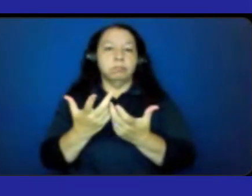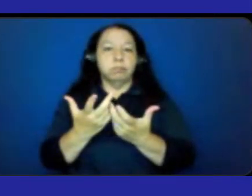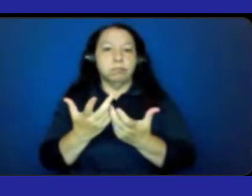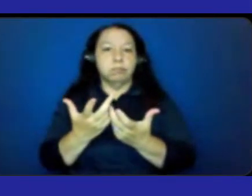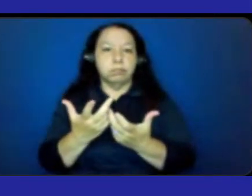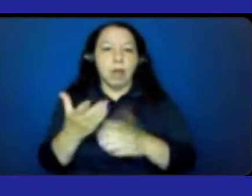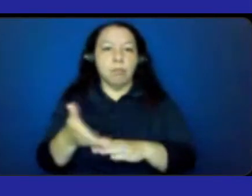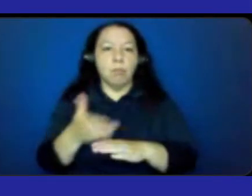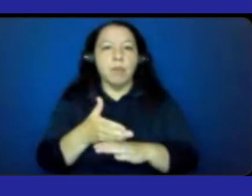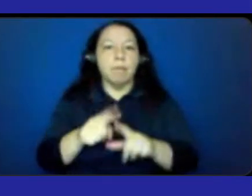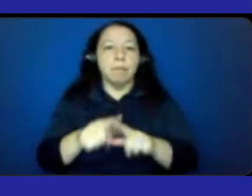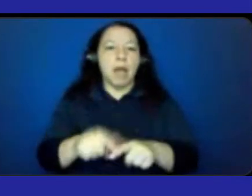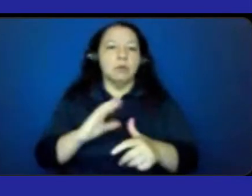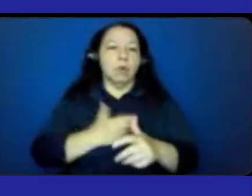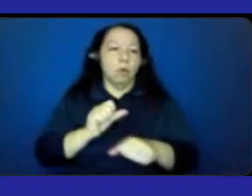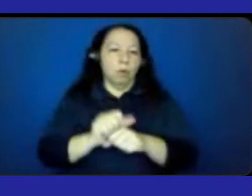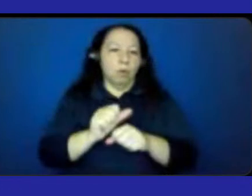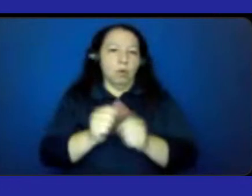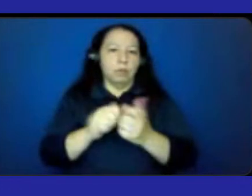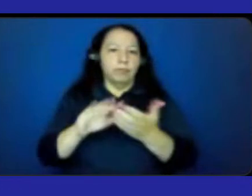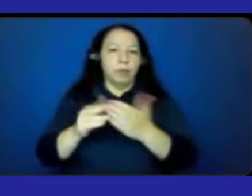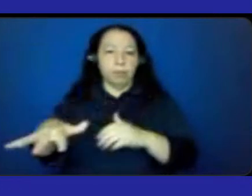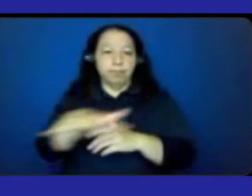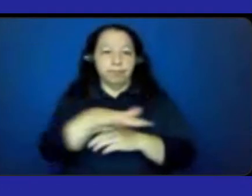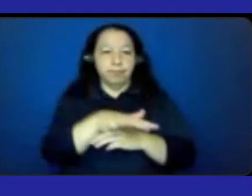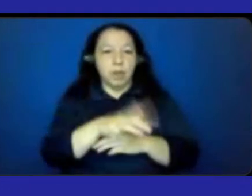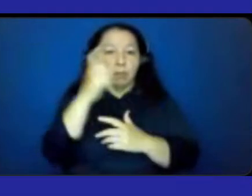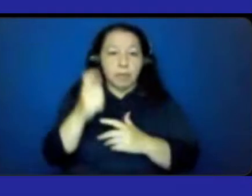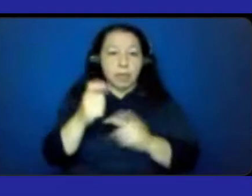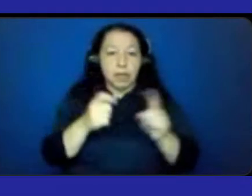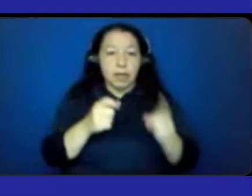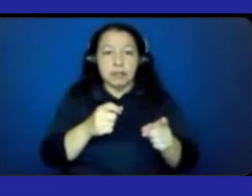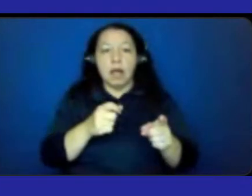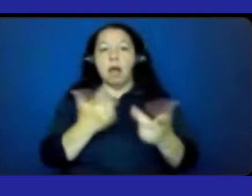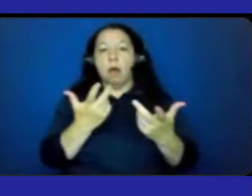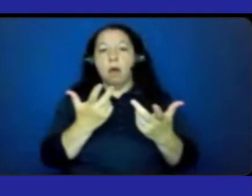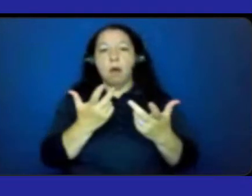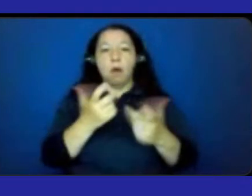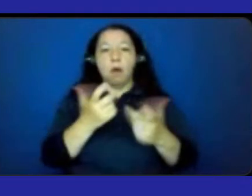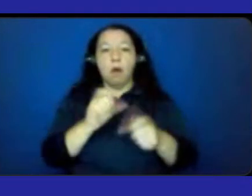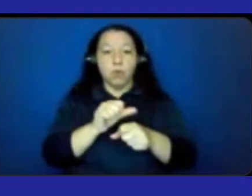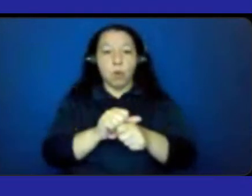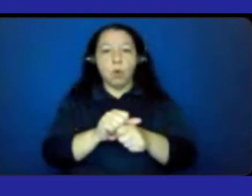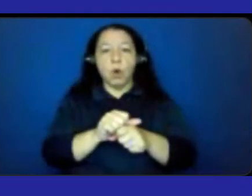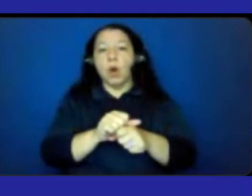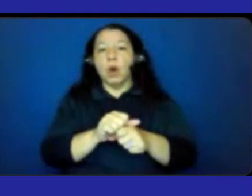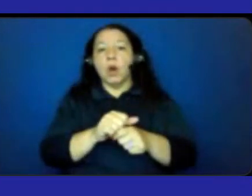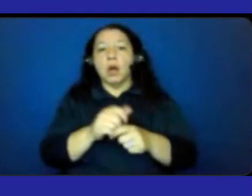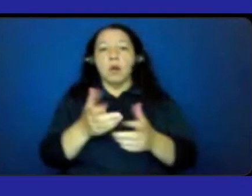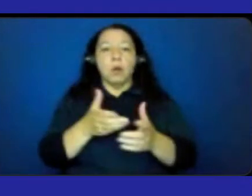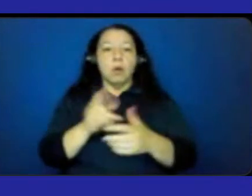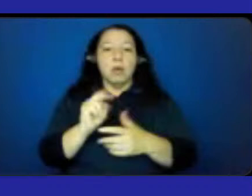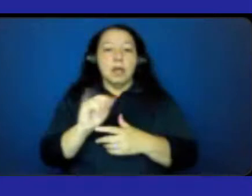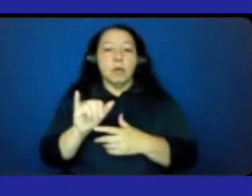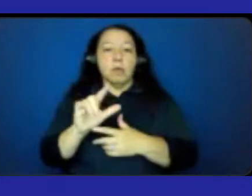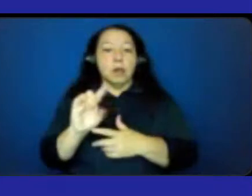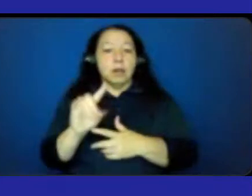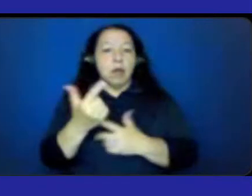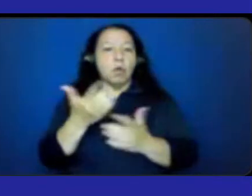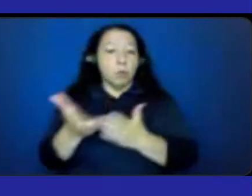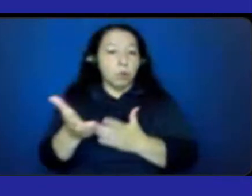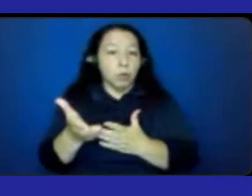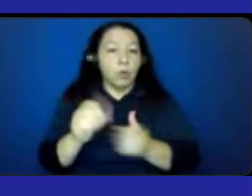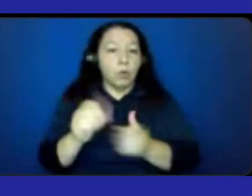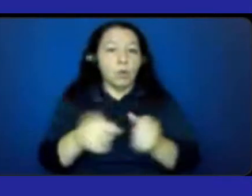Due to the decentralized nature of Nilag's work at health and hospitals over the years, we have lacked the degree of operational control that's